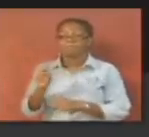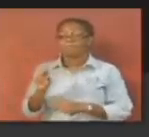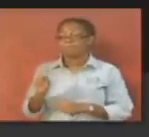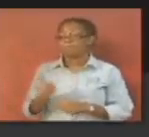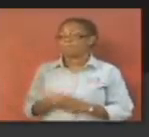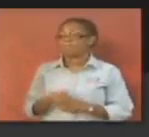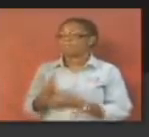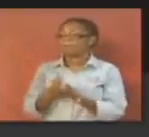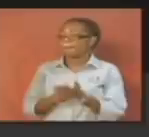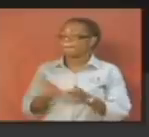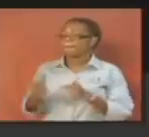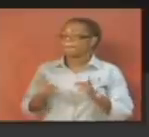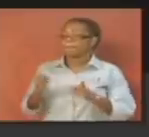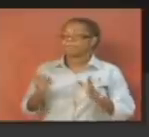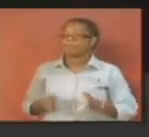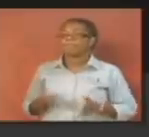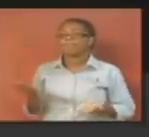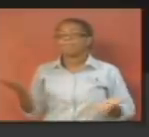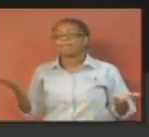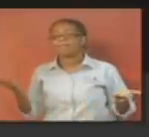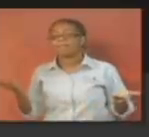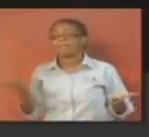they receive per call.